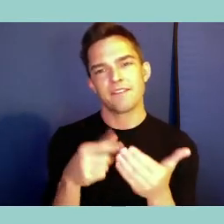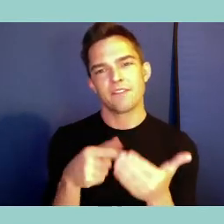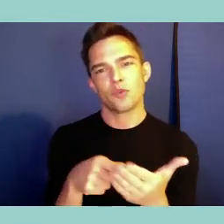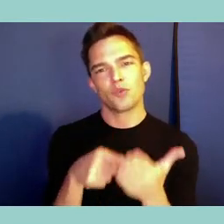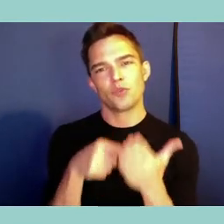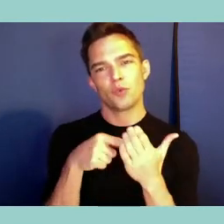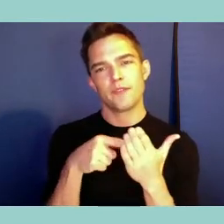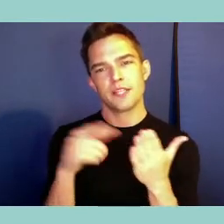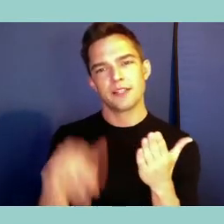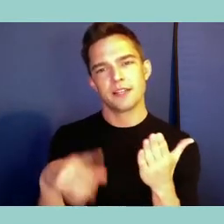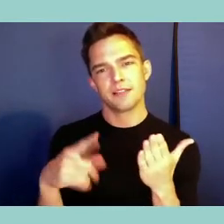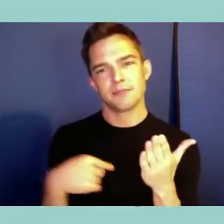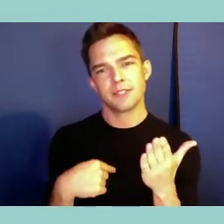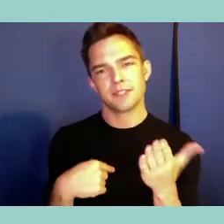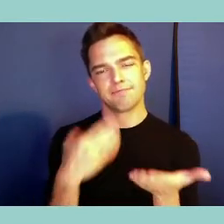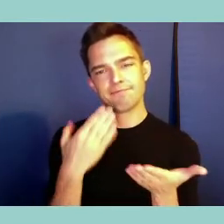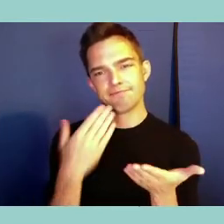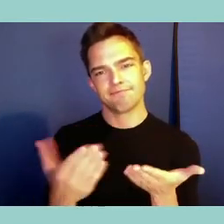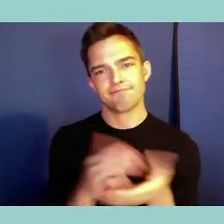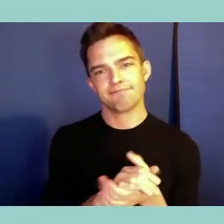for revealing that to me.